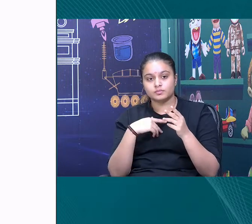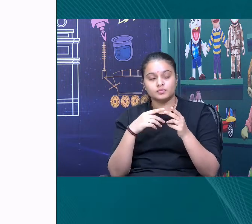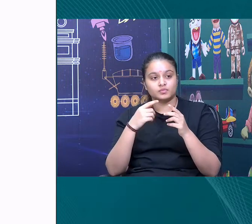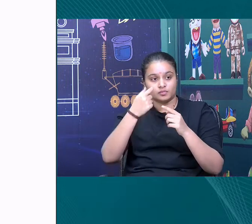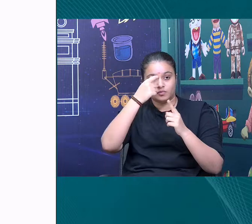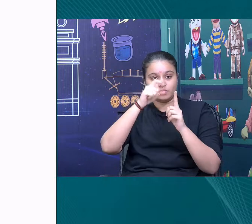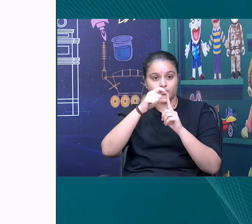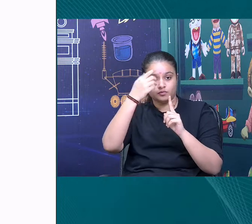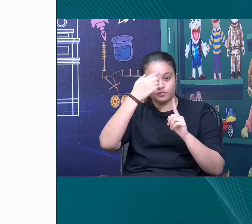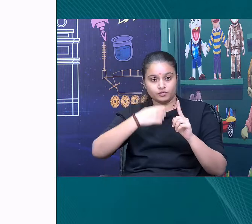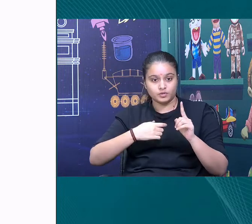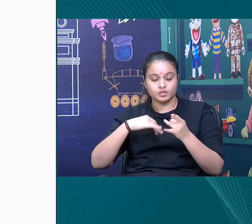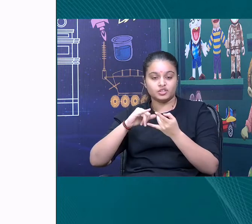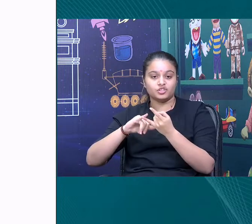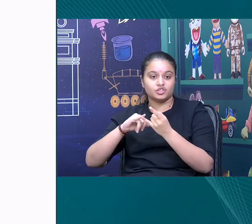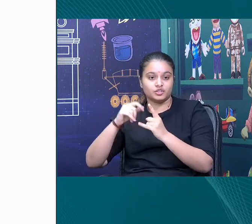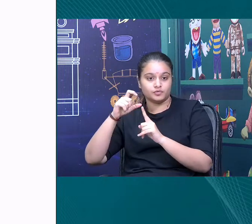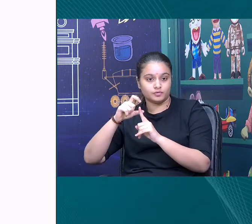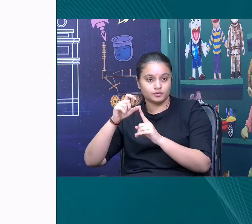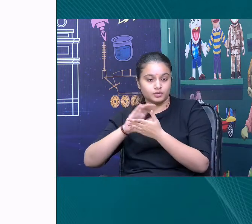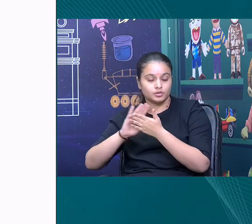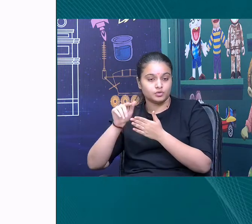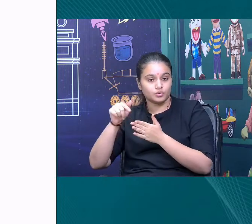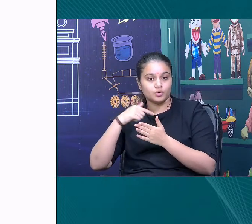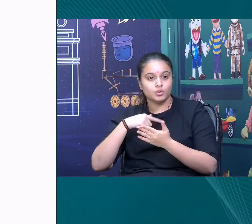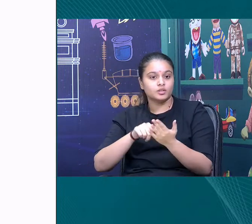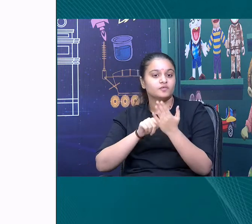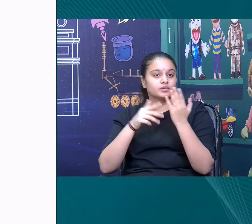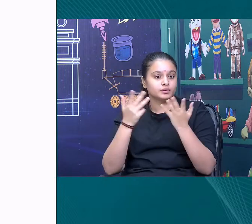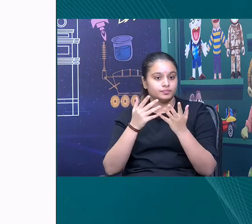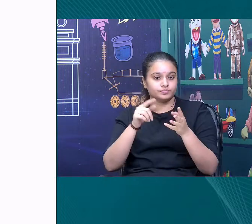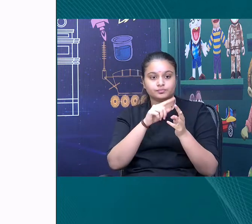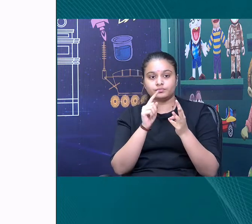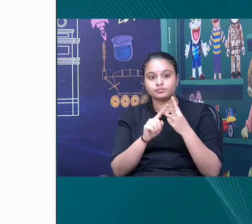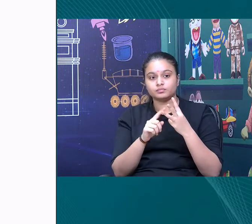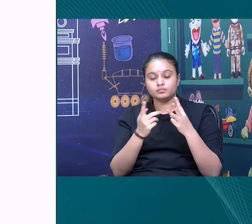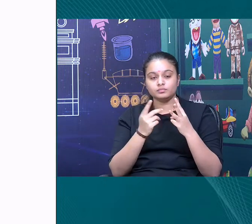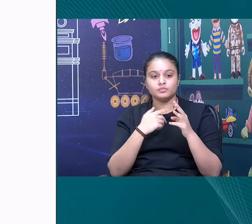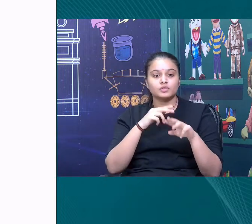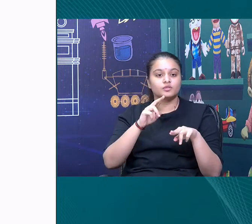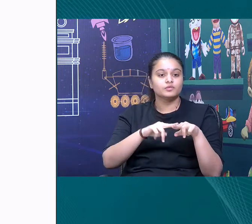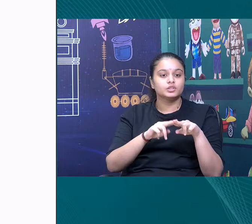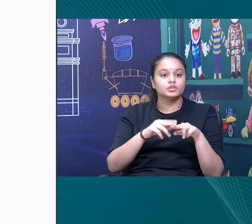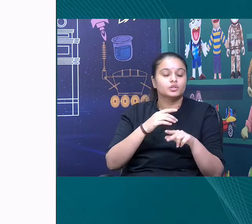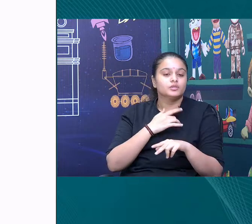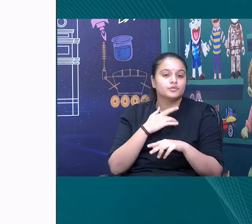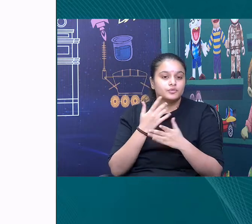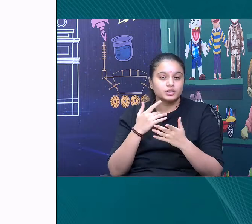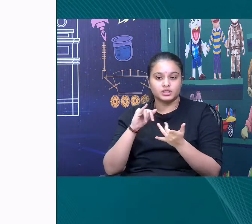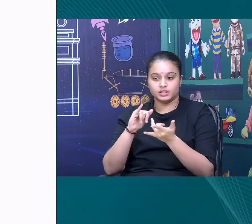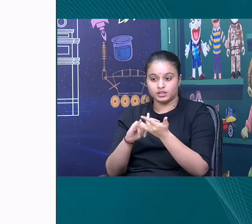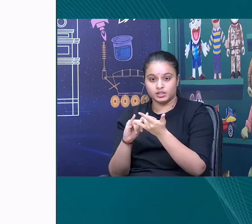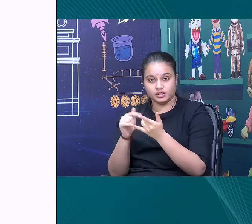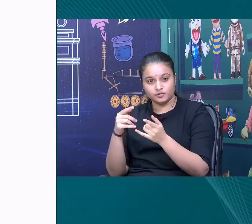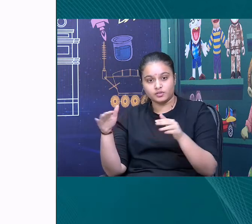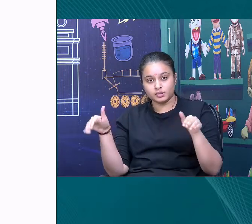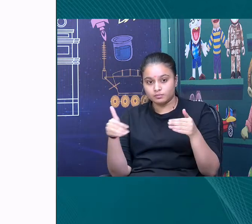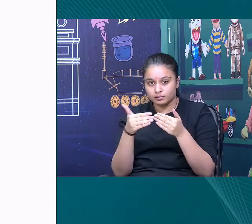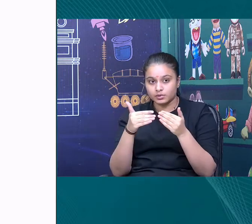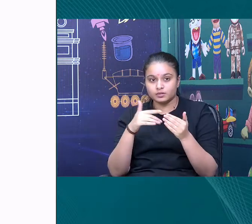challenge did Stephen Hawking face? Third question is, how did Firdaus feel after meeting Stephen